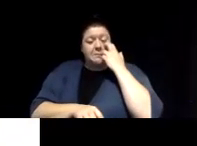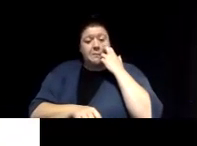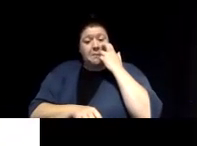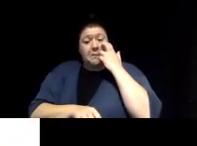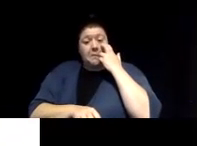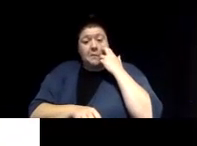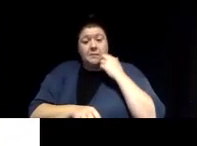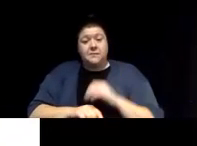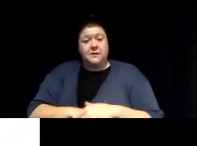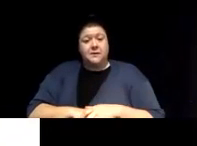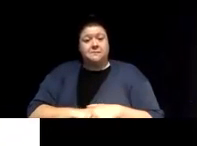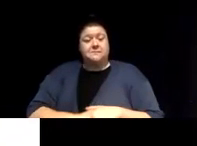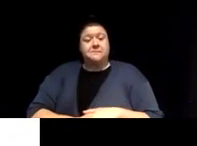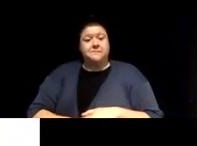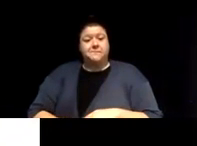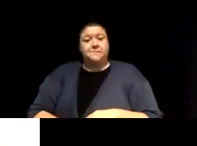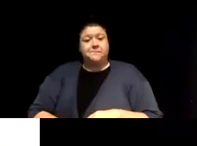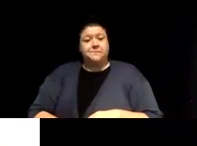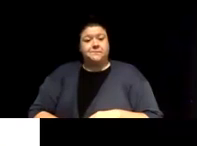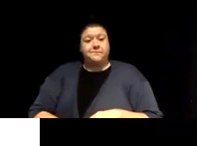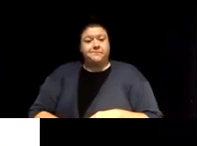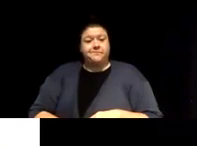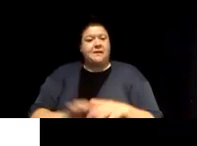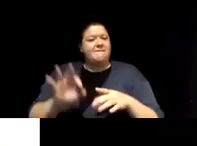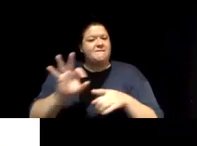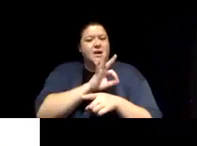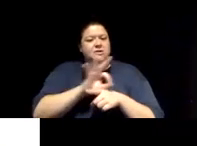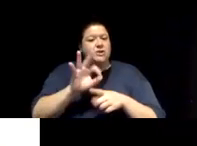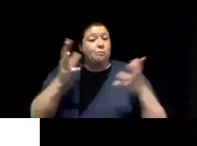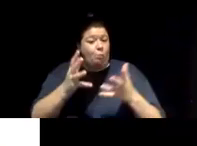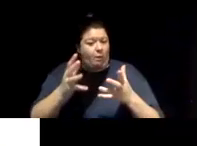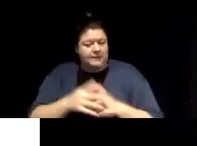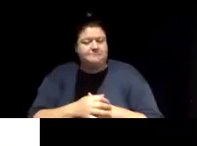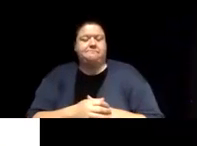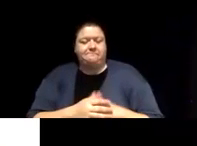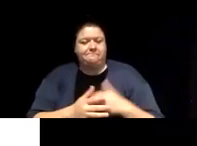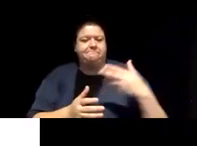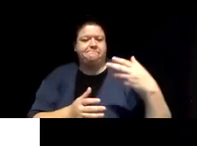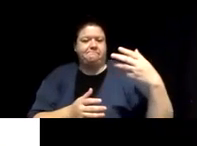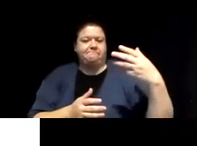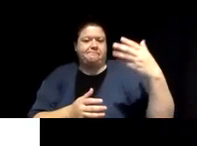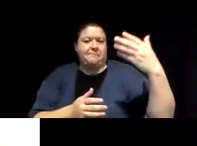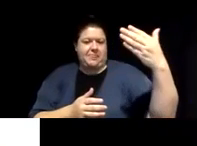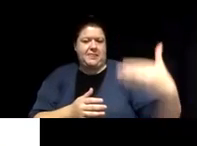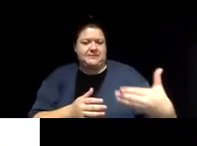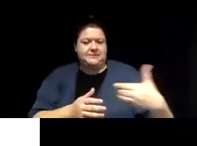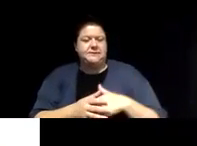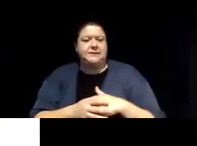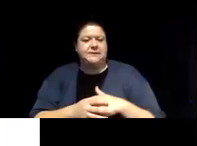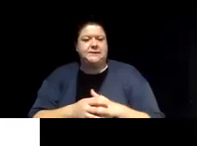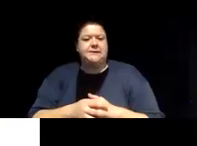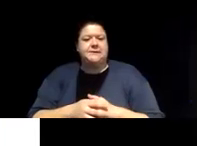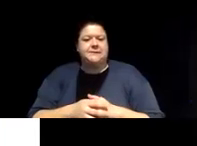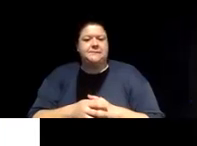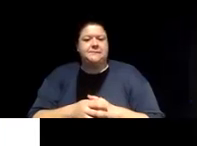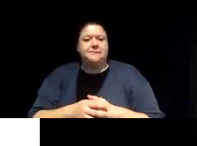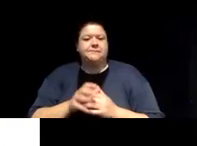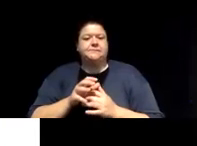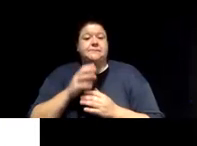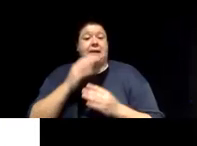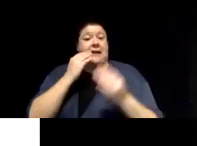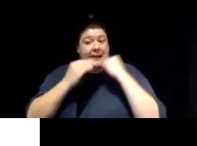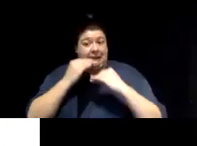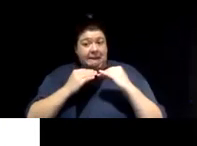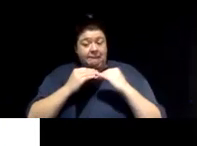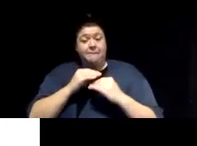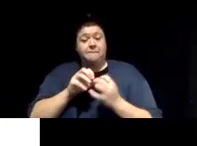So the oral cavity, the function of the oral cavity is for eating, right? The front